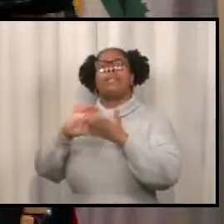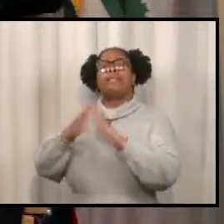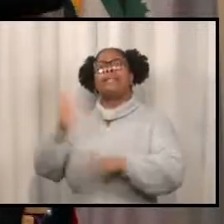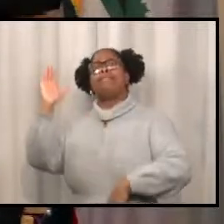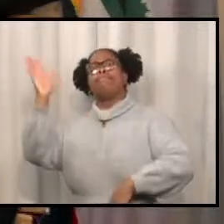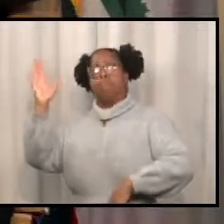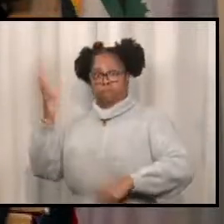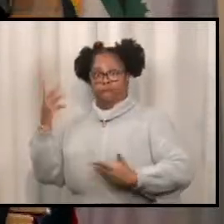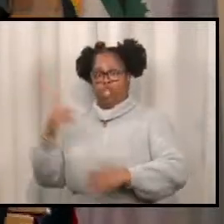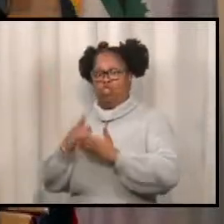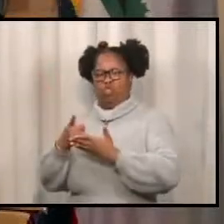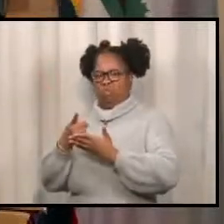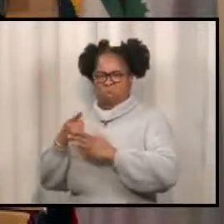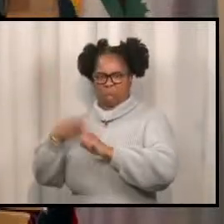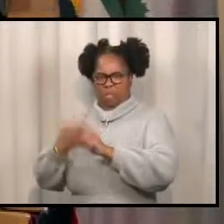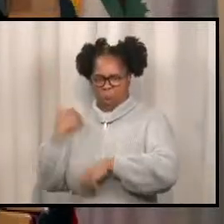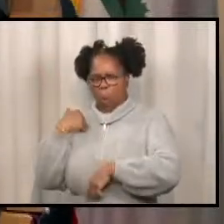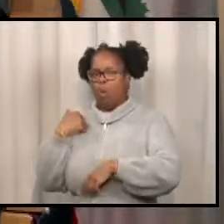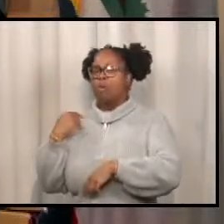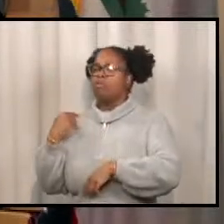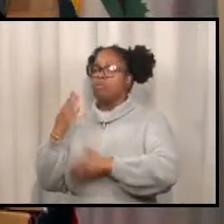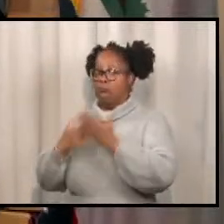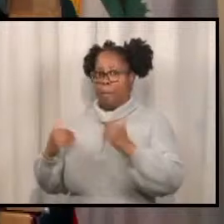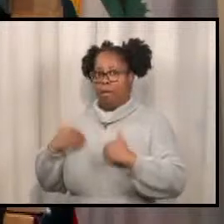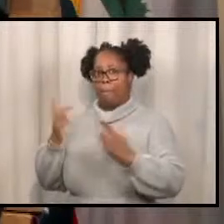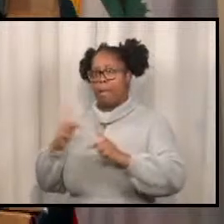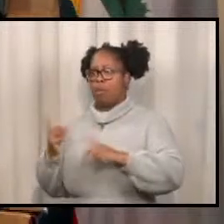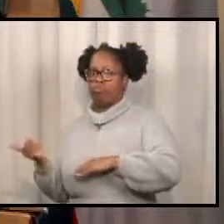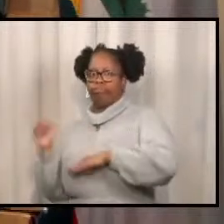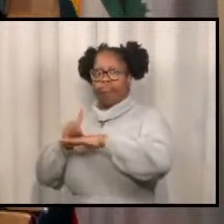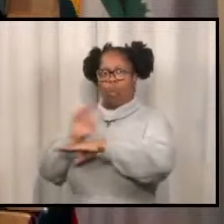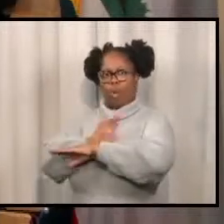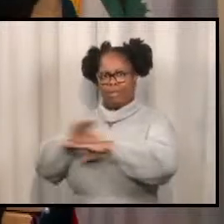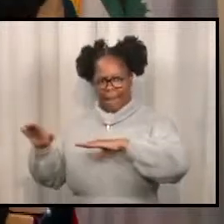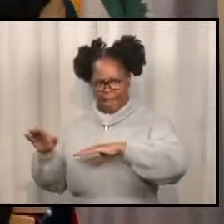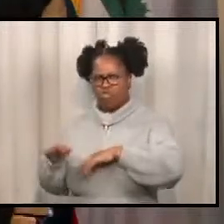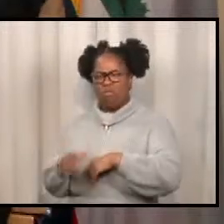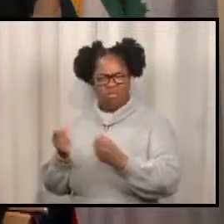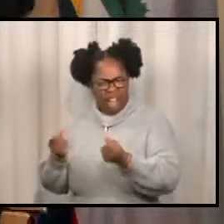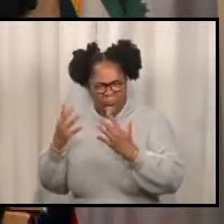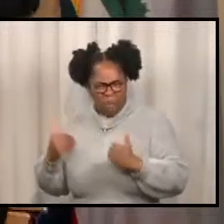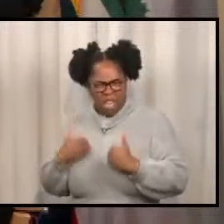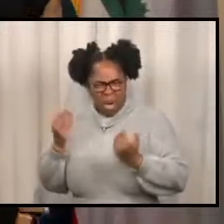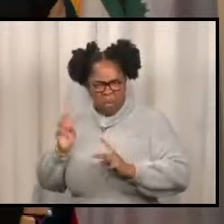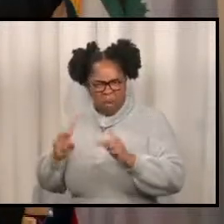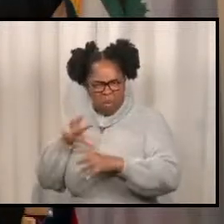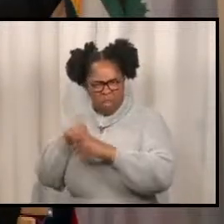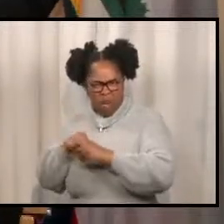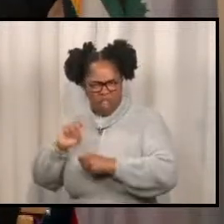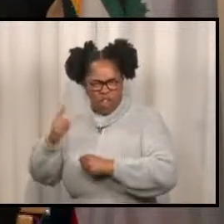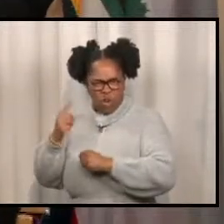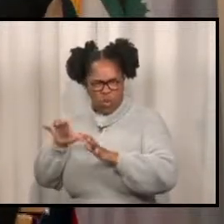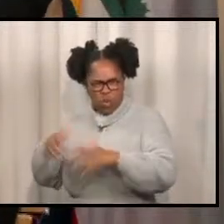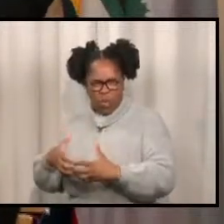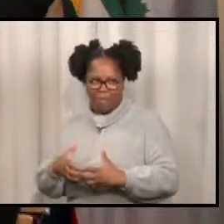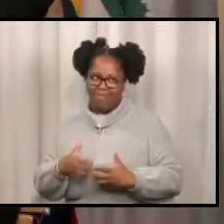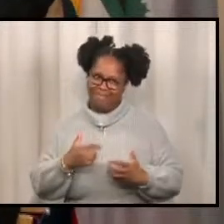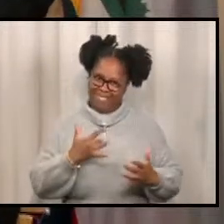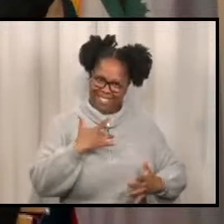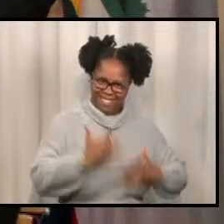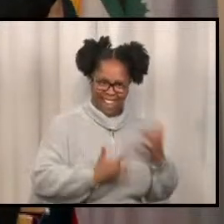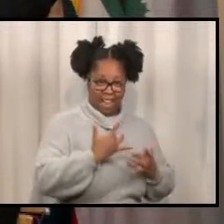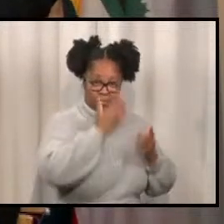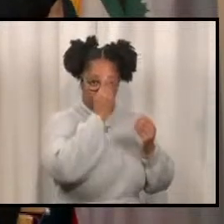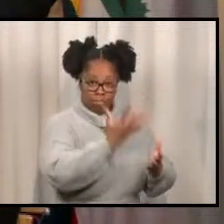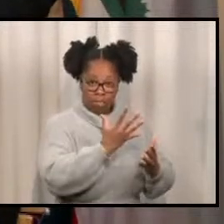on the stage. About how many youth or young adults are in this first cohort? Very excited to share that the initial